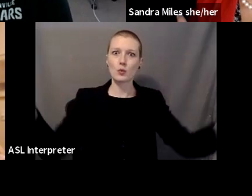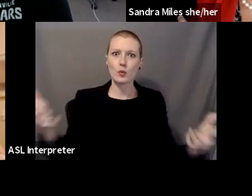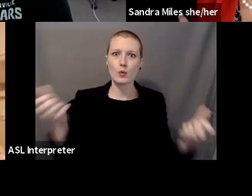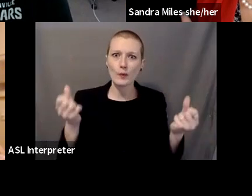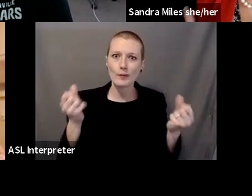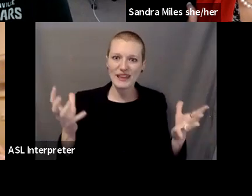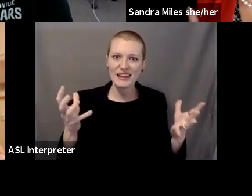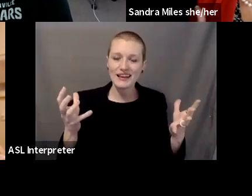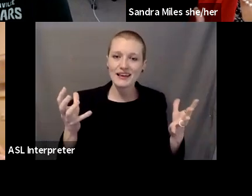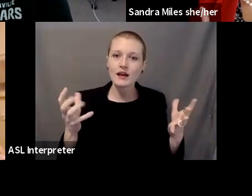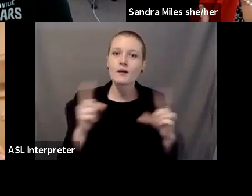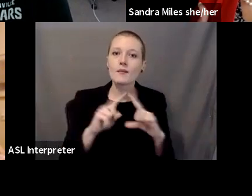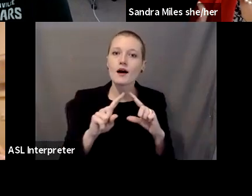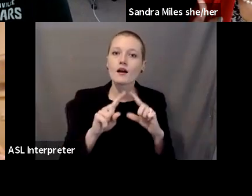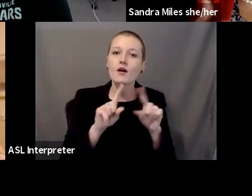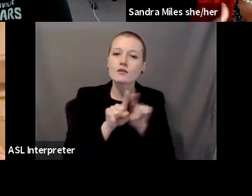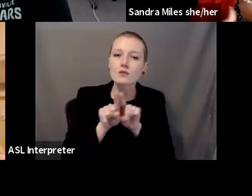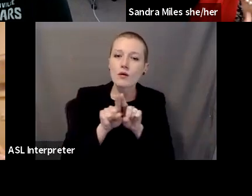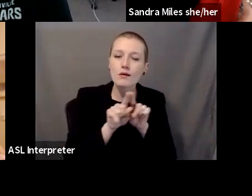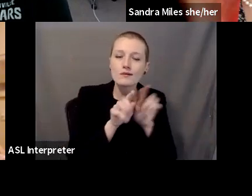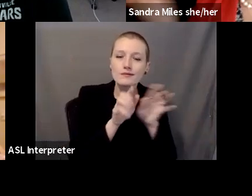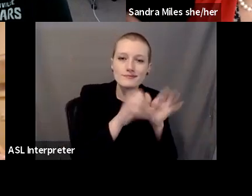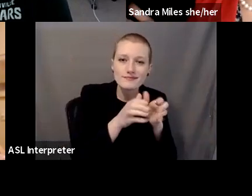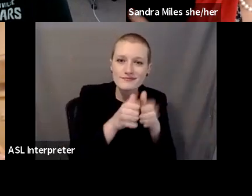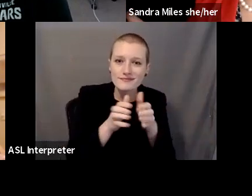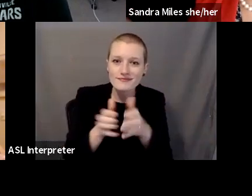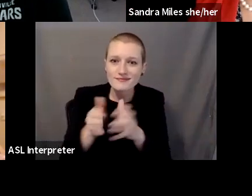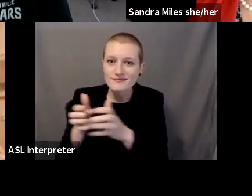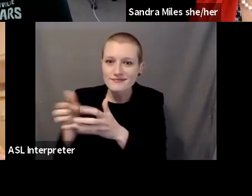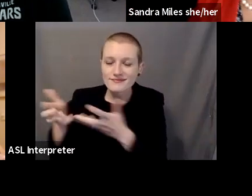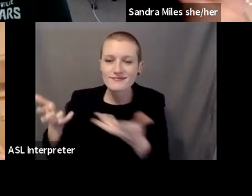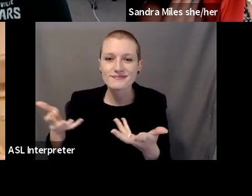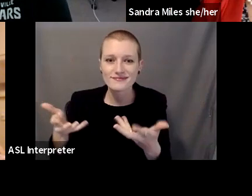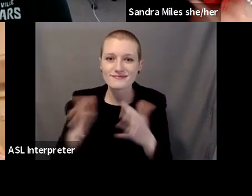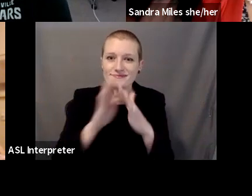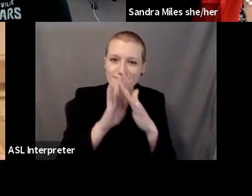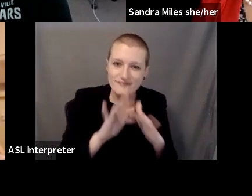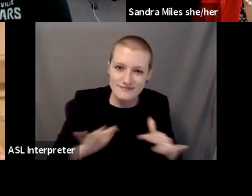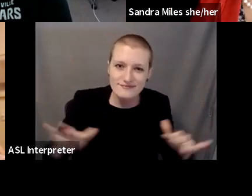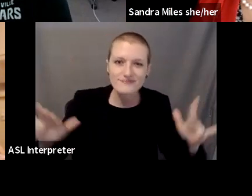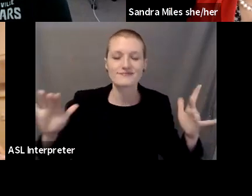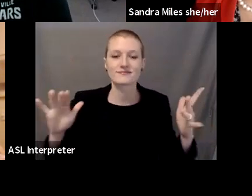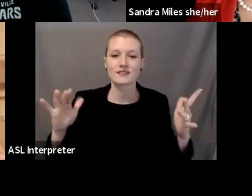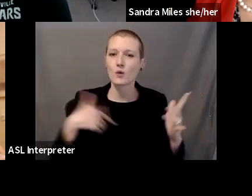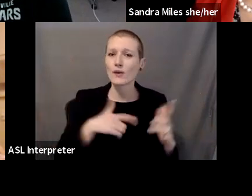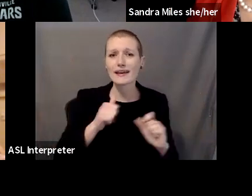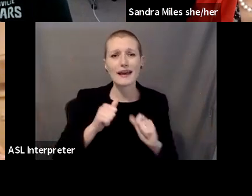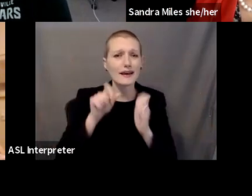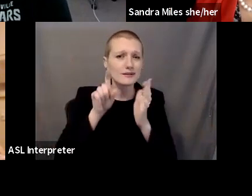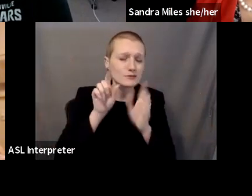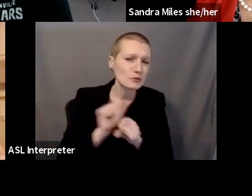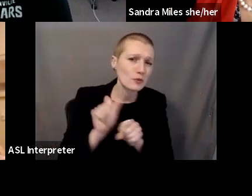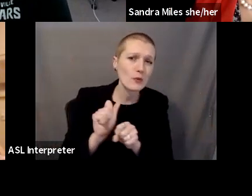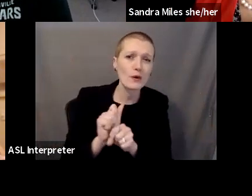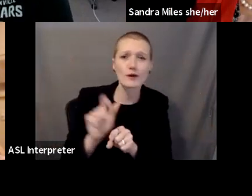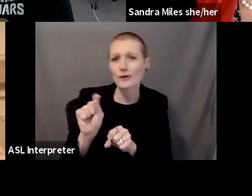to get to this space of understanding that we could go decades and not uncover every piece of our history across